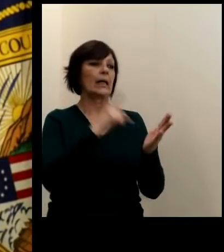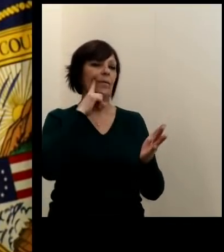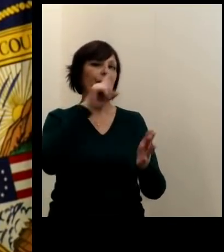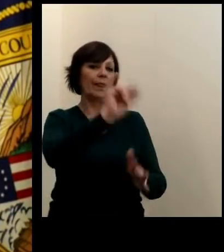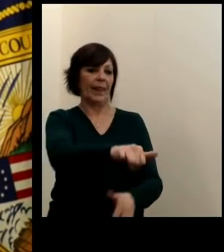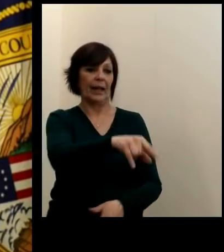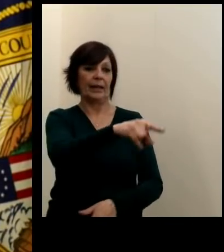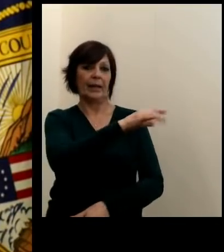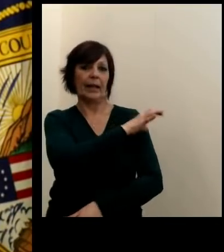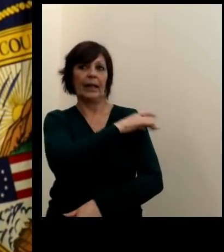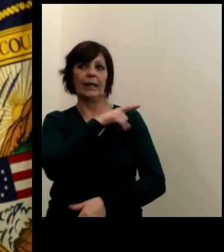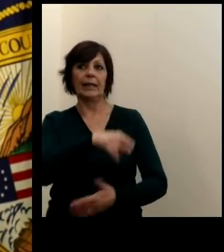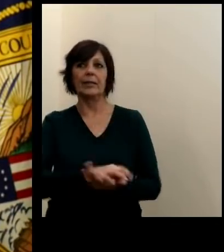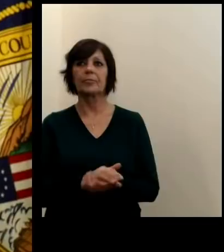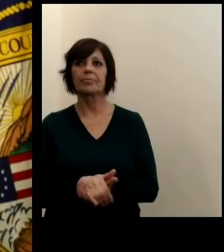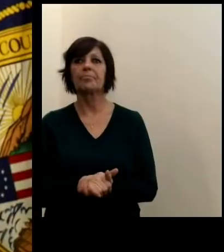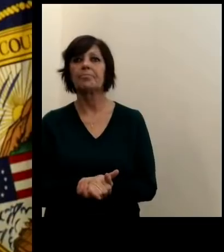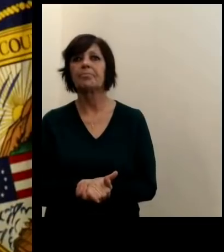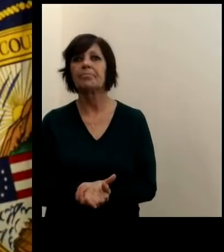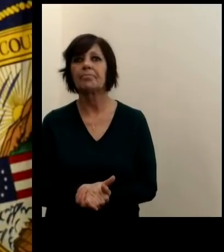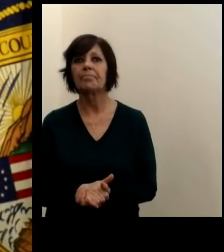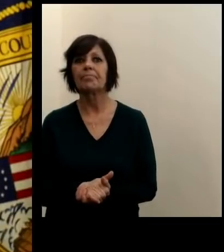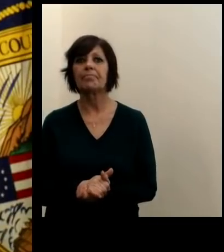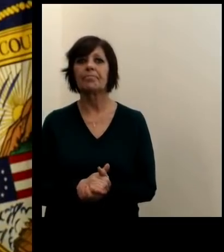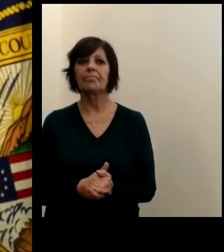clinic or the clinics on the days that follow.